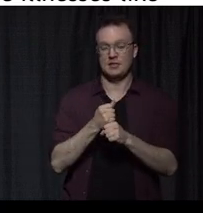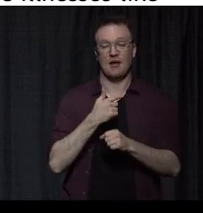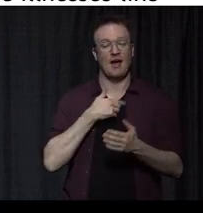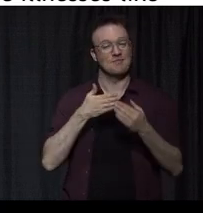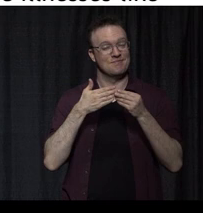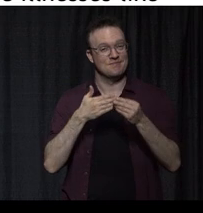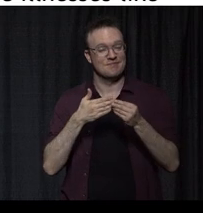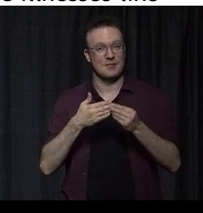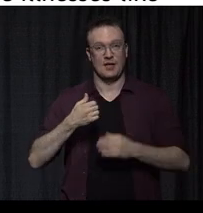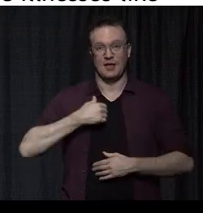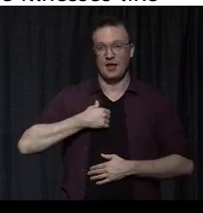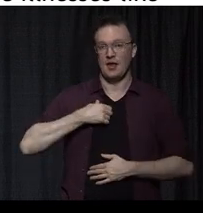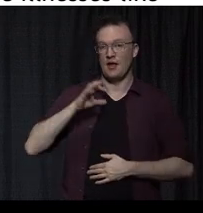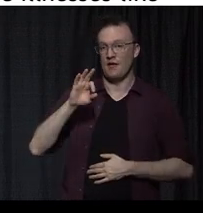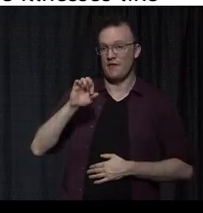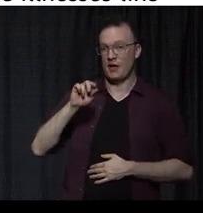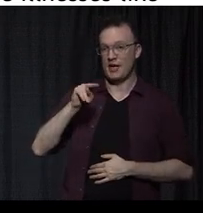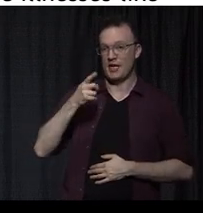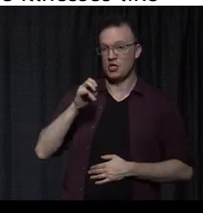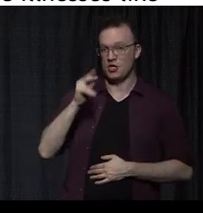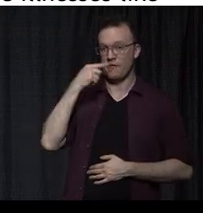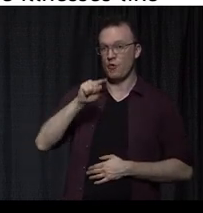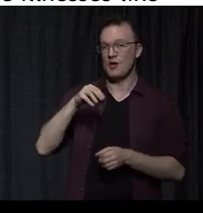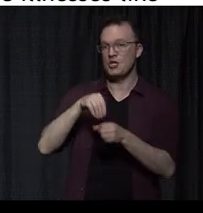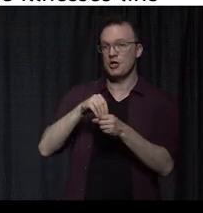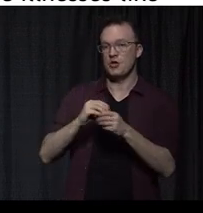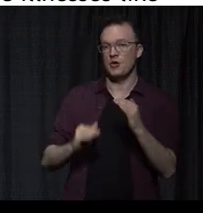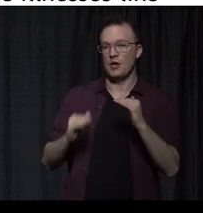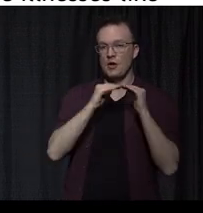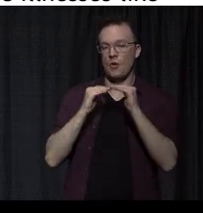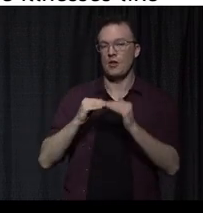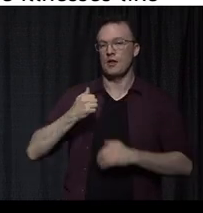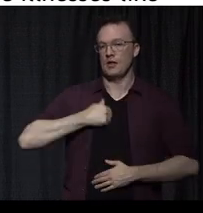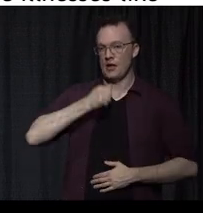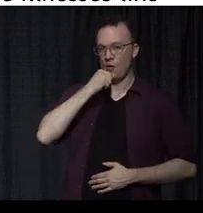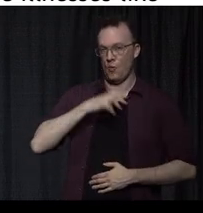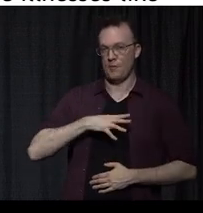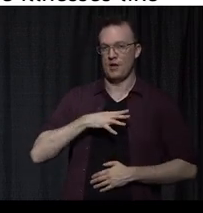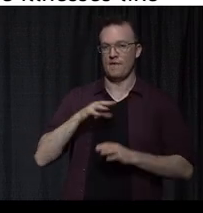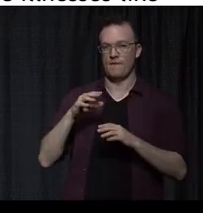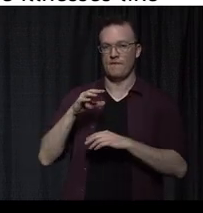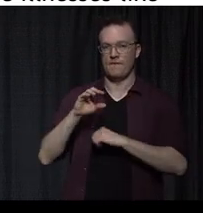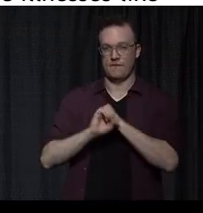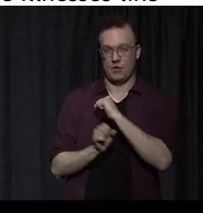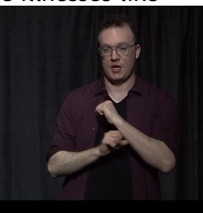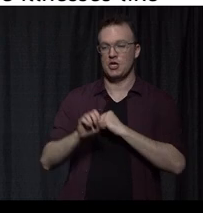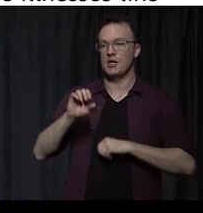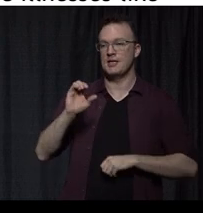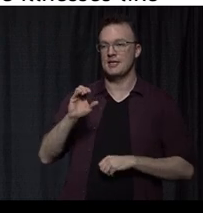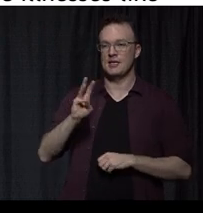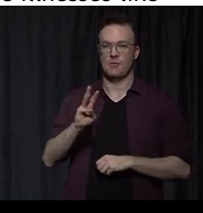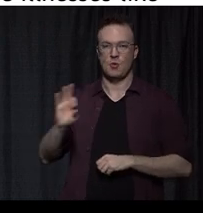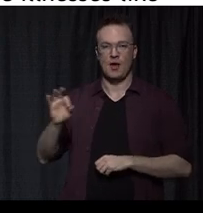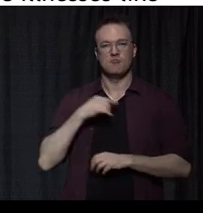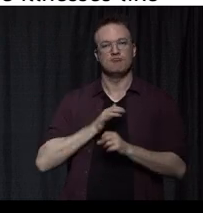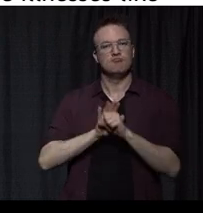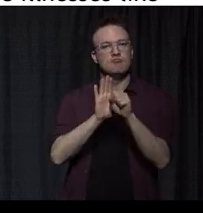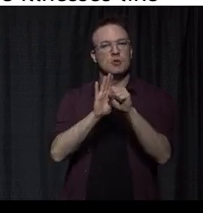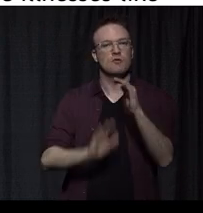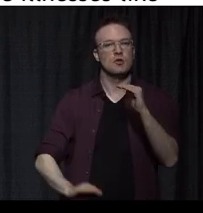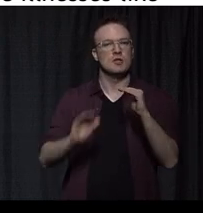leader of Canada's Foundation for Gender Equality, the Canadian Women's Foundation, I'm in a position to advocate for gender